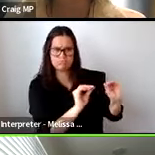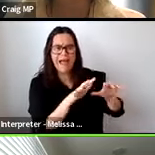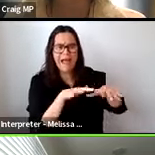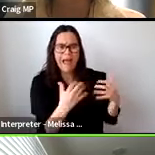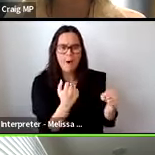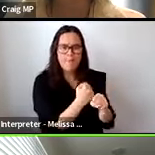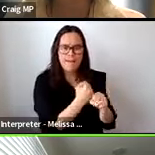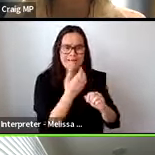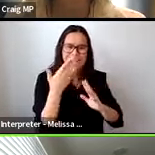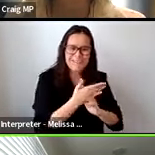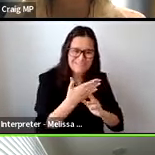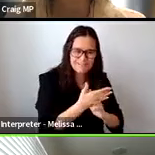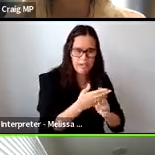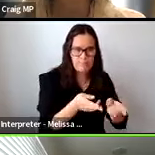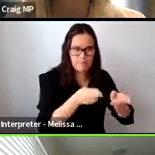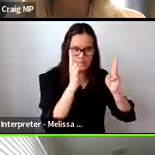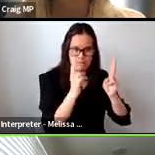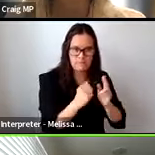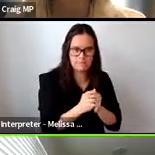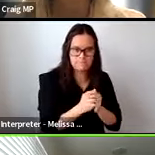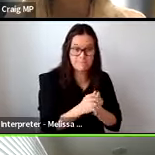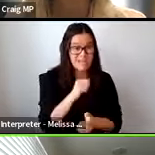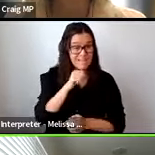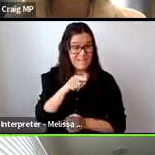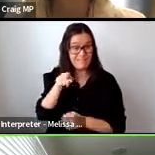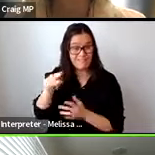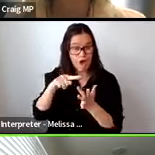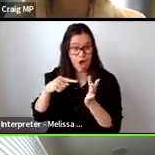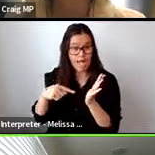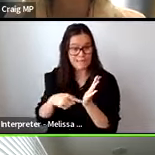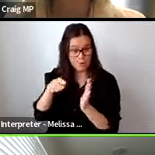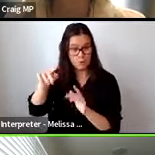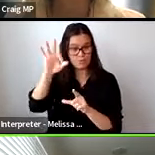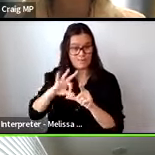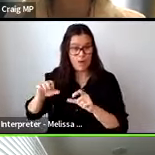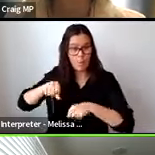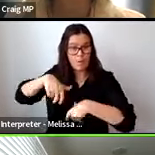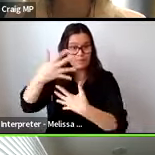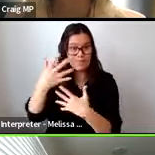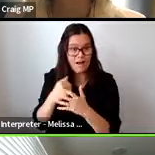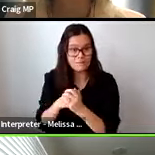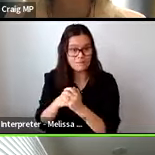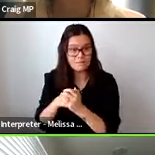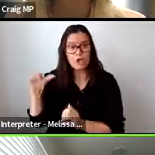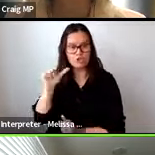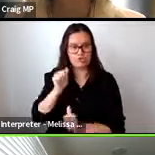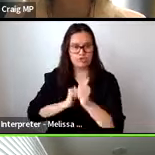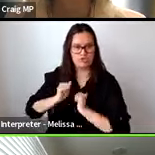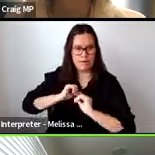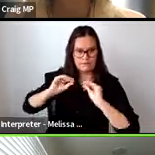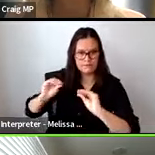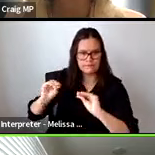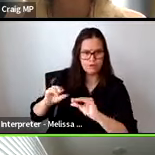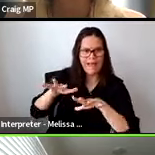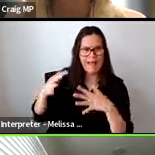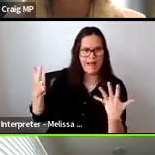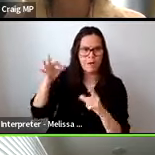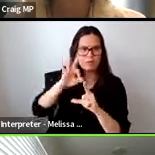And similarly, if they're going to be designing websites and web applications, they should be trained as part of that to